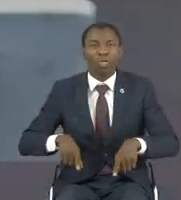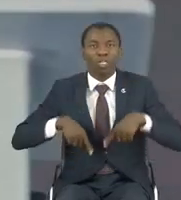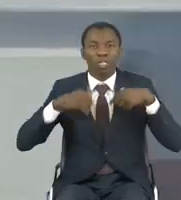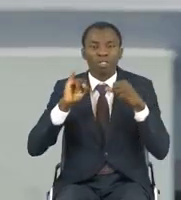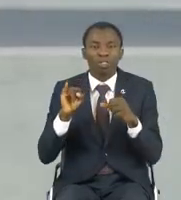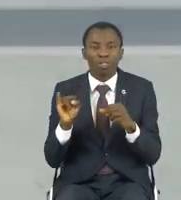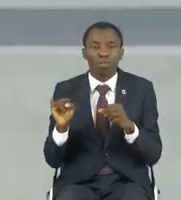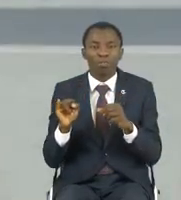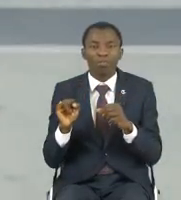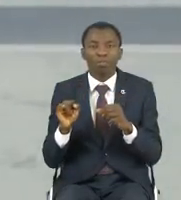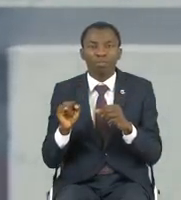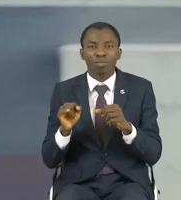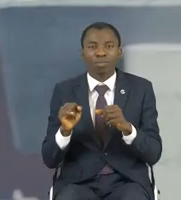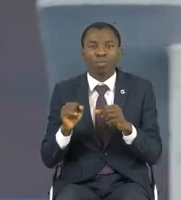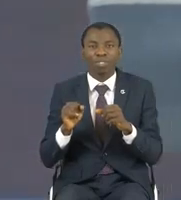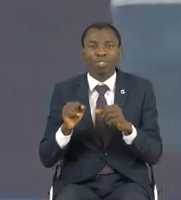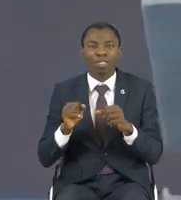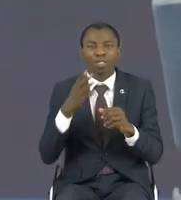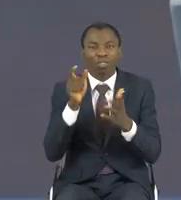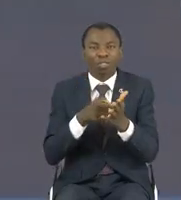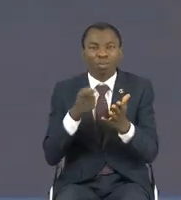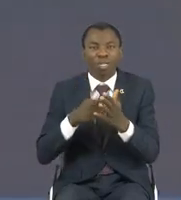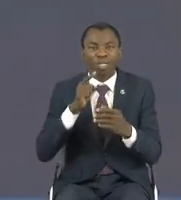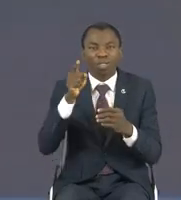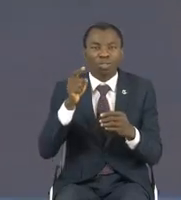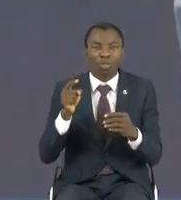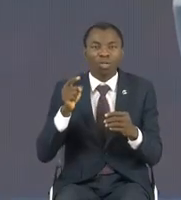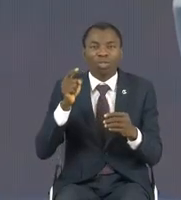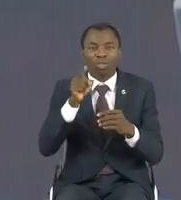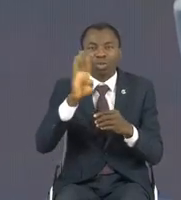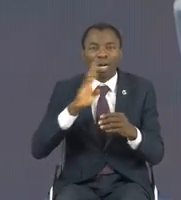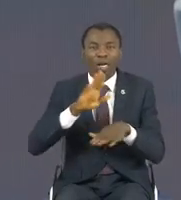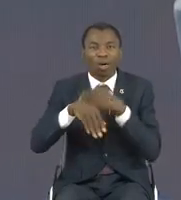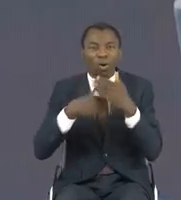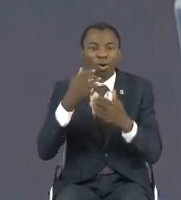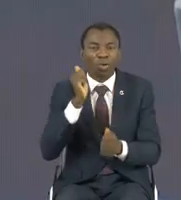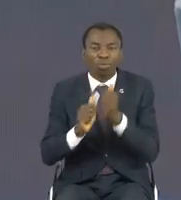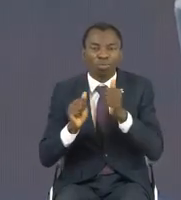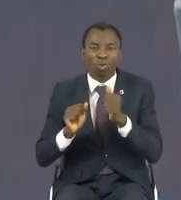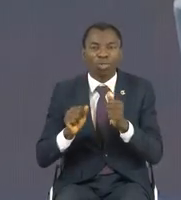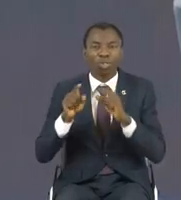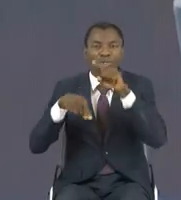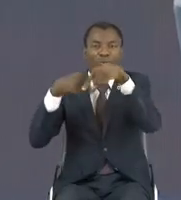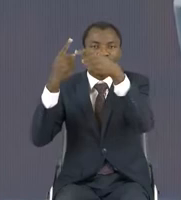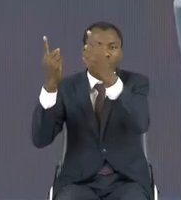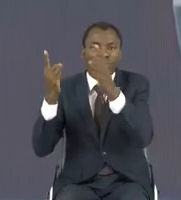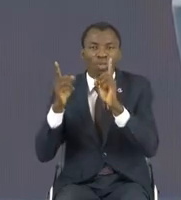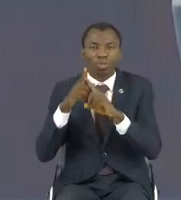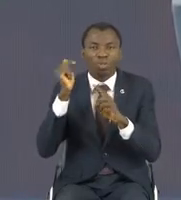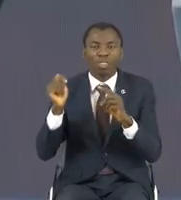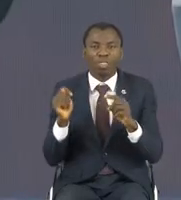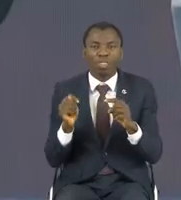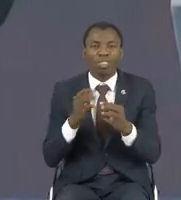your eyesight is dim, and then you're almost blind. You go to the Redeemer,